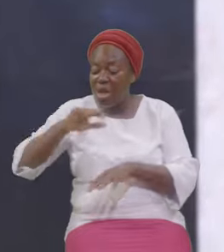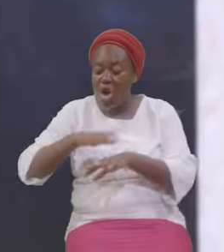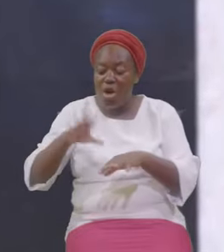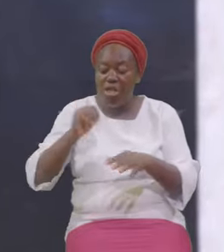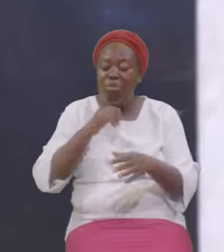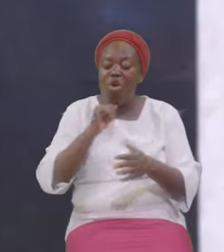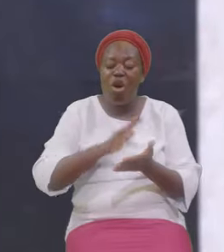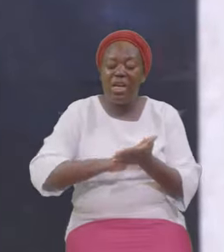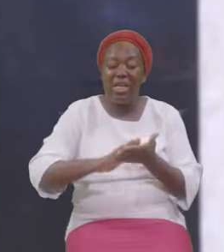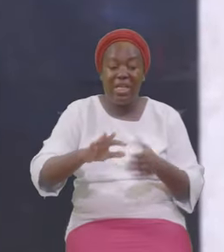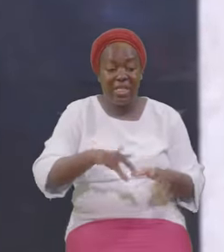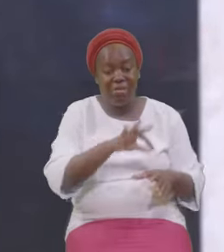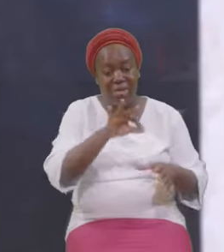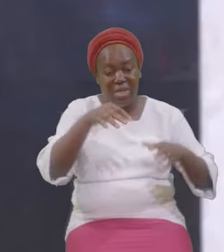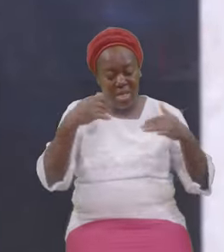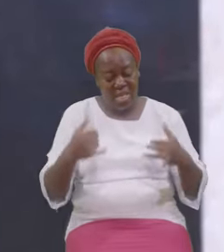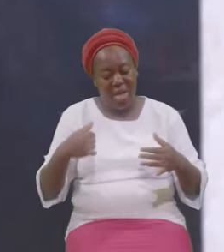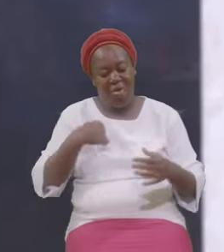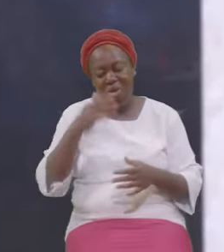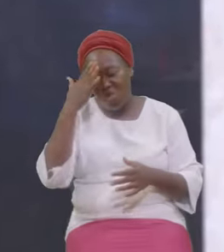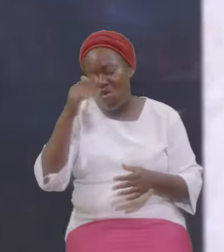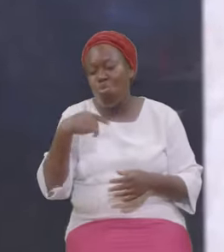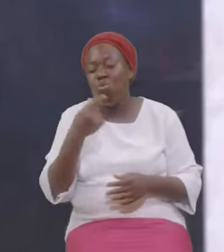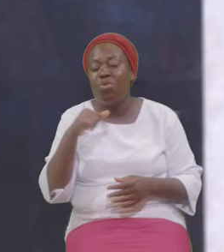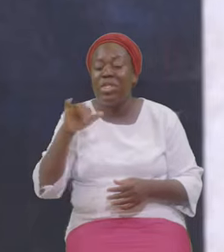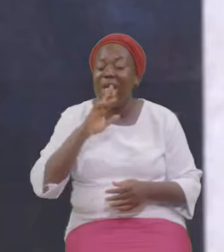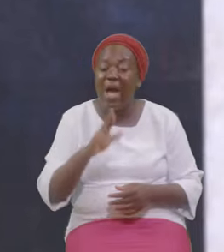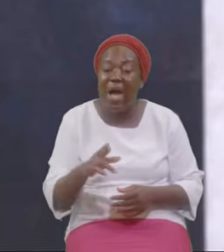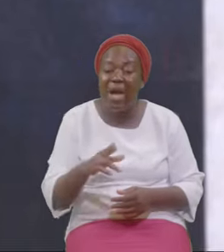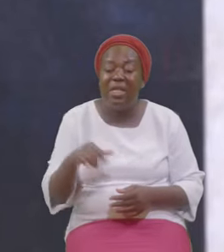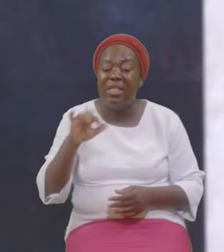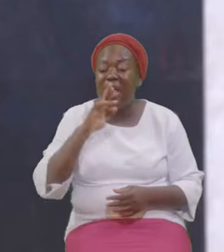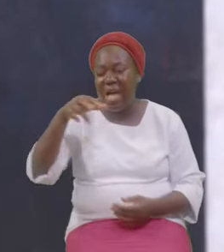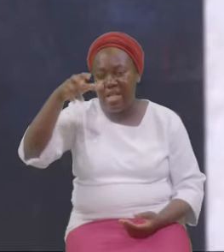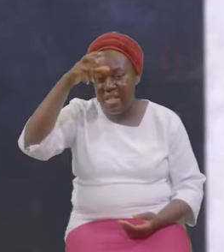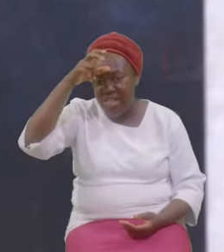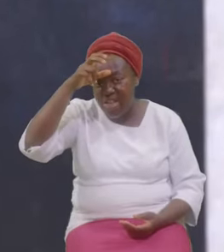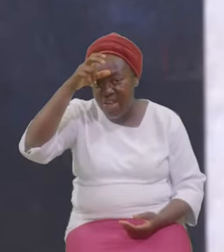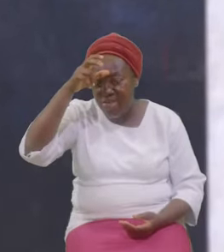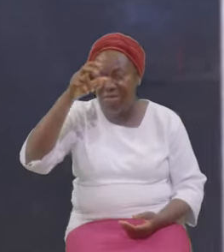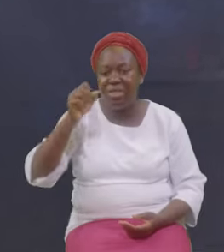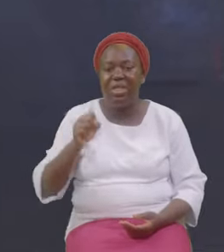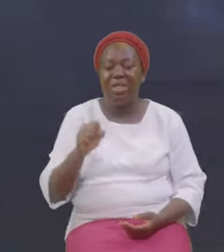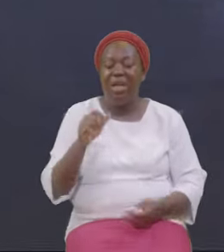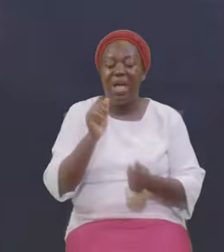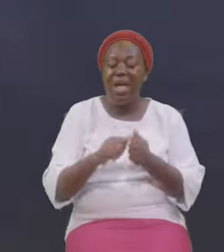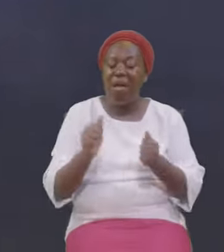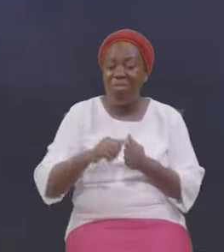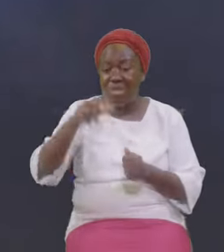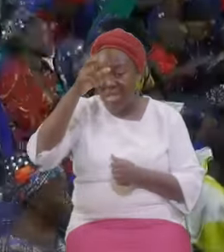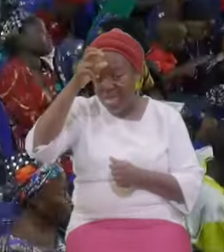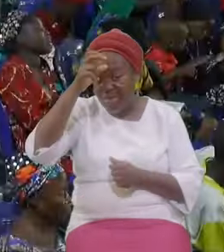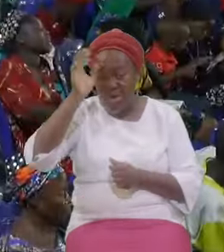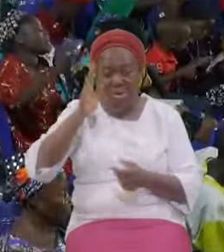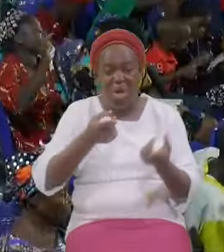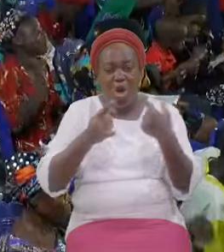we know who they are. They were devils. Devils. Every devil will come out of your